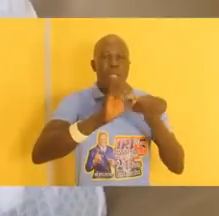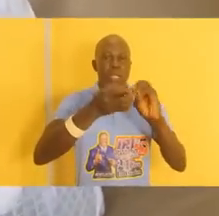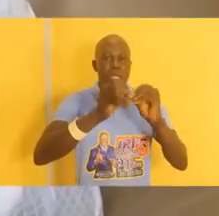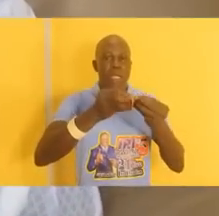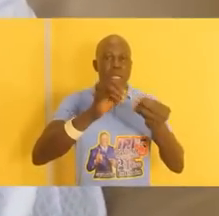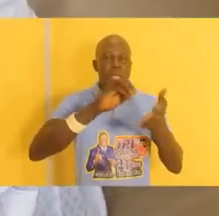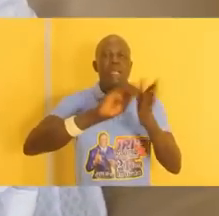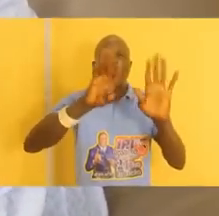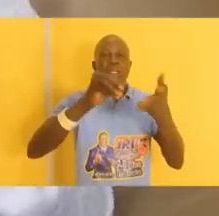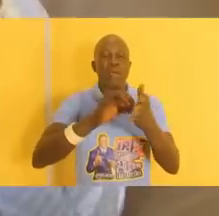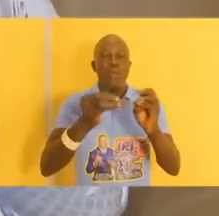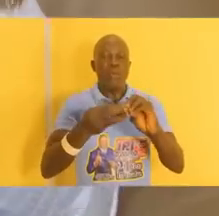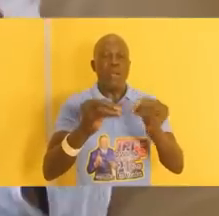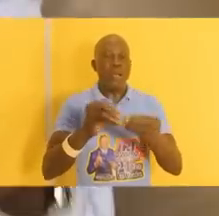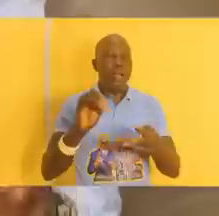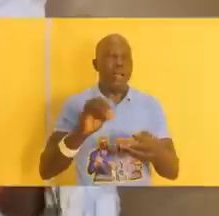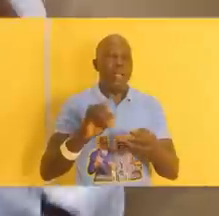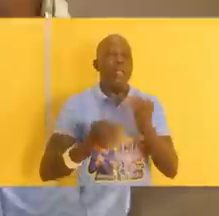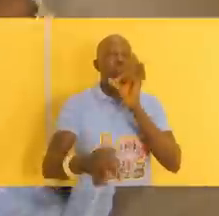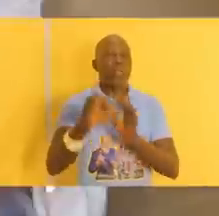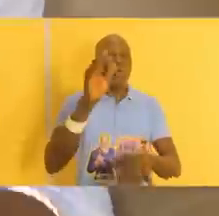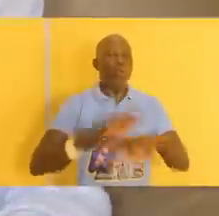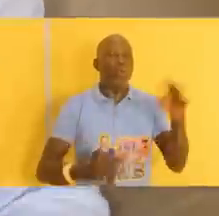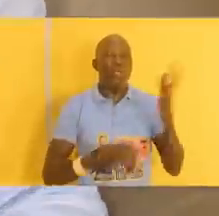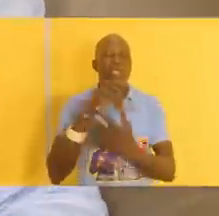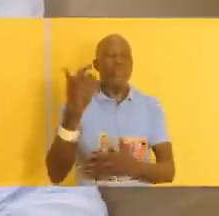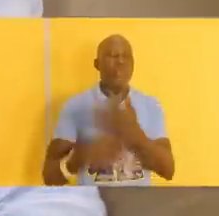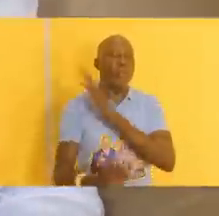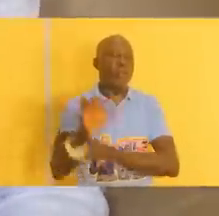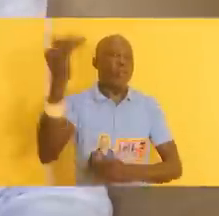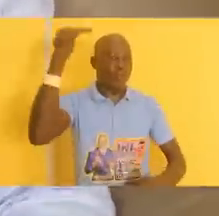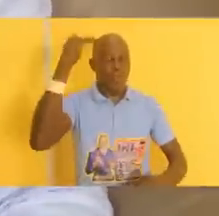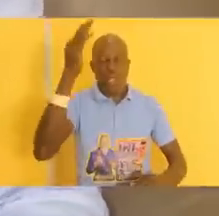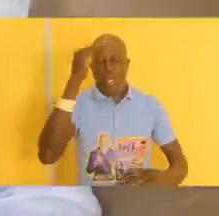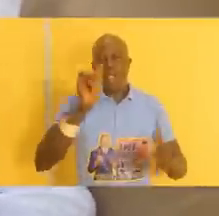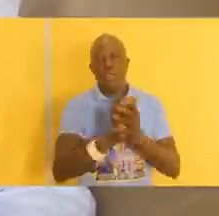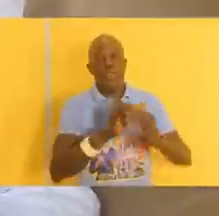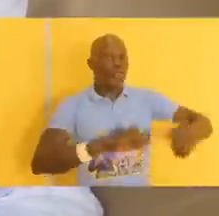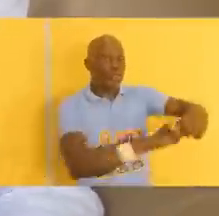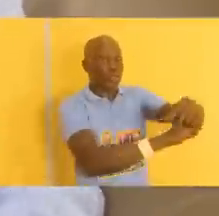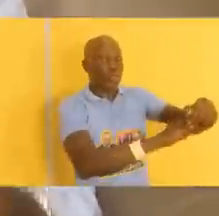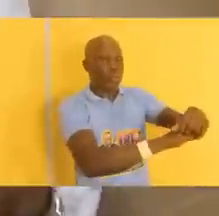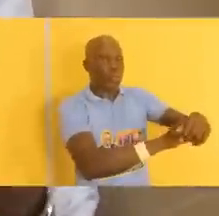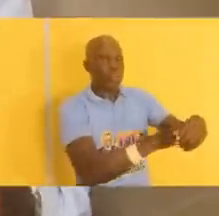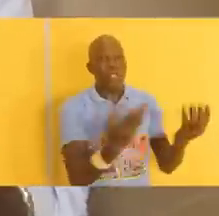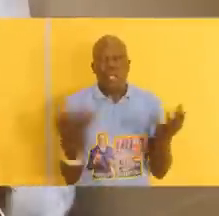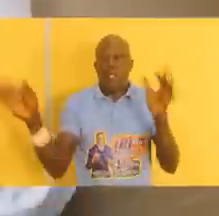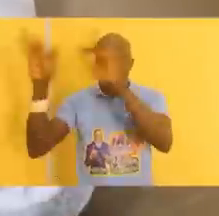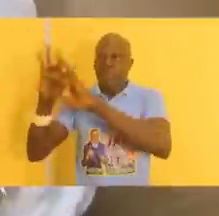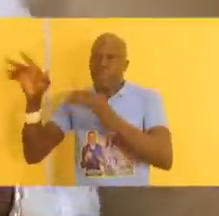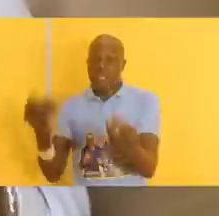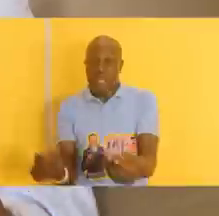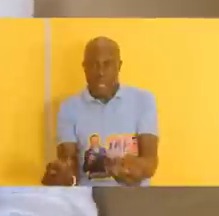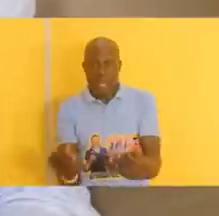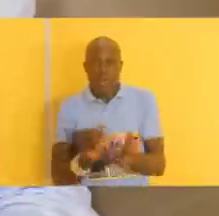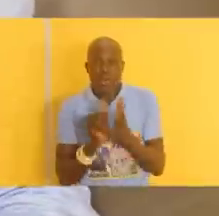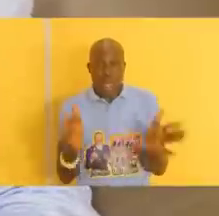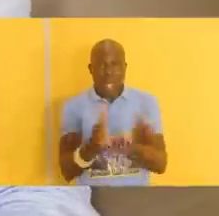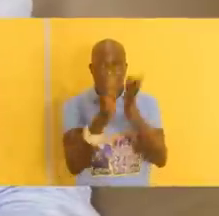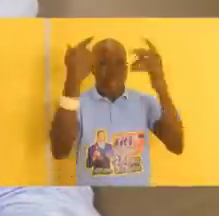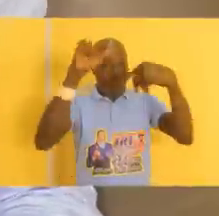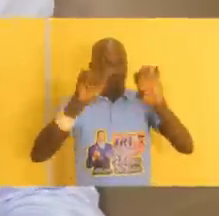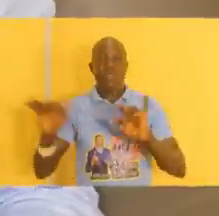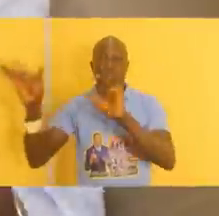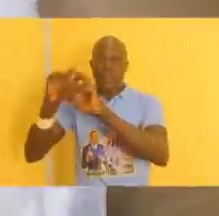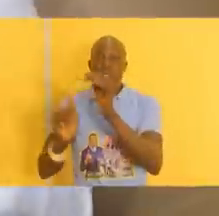Amen. Write all this account number. If God has placed it in your hands, to support the messenger, I want you to ask